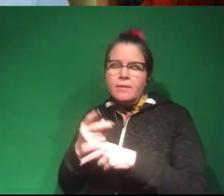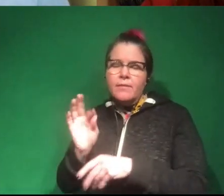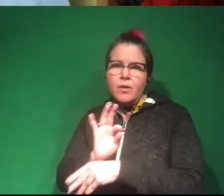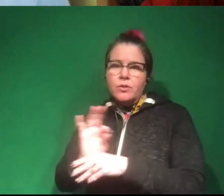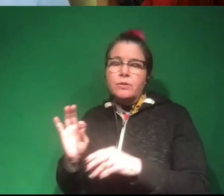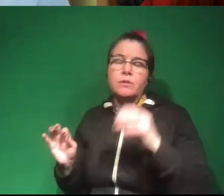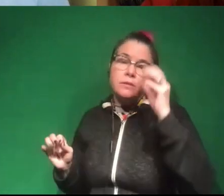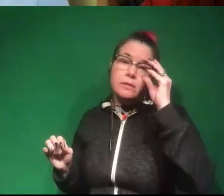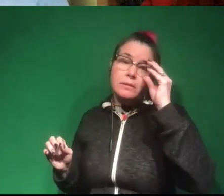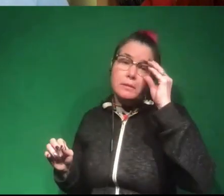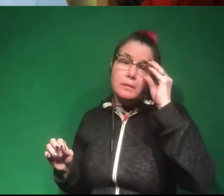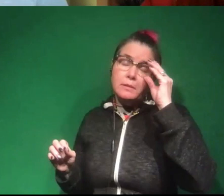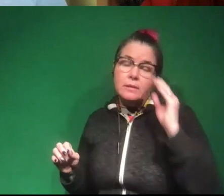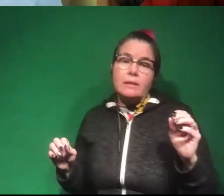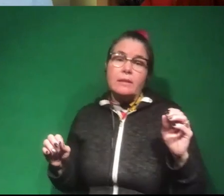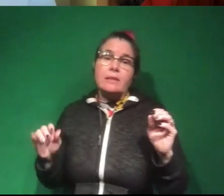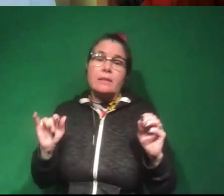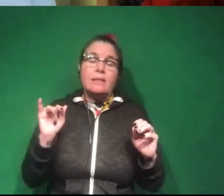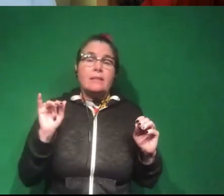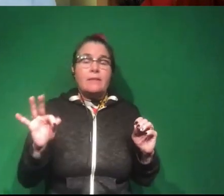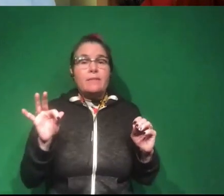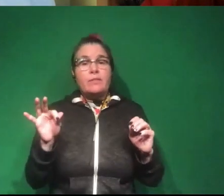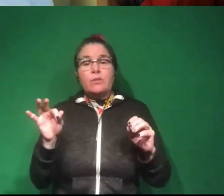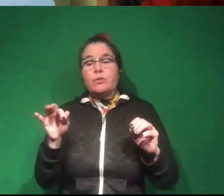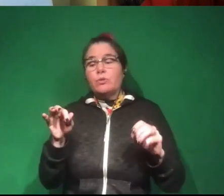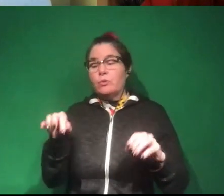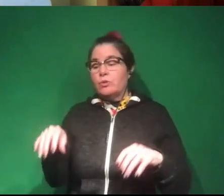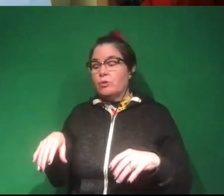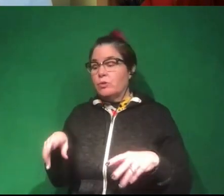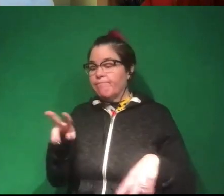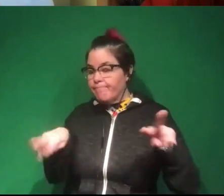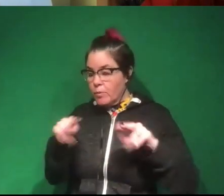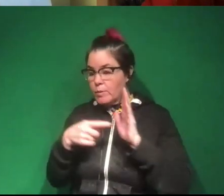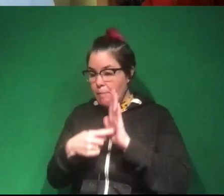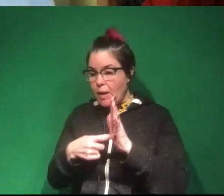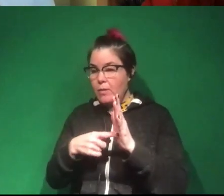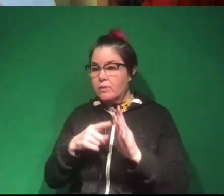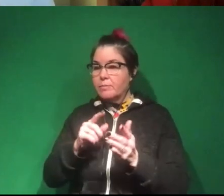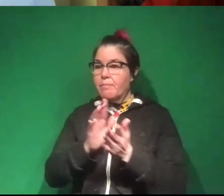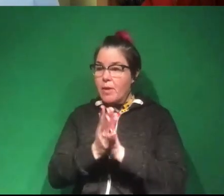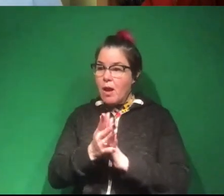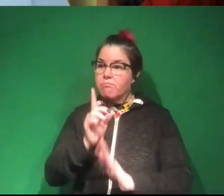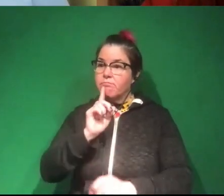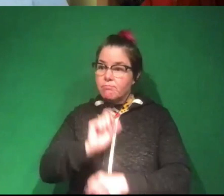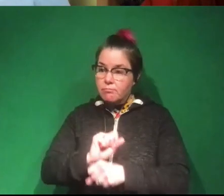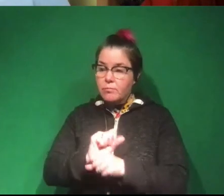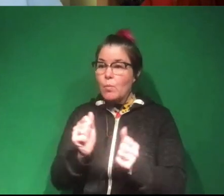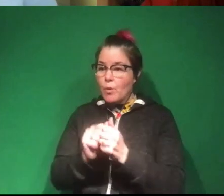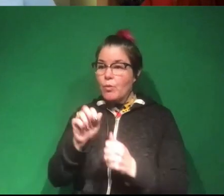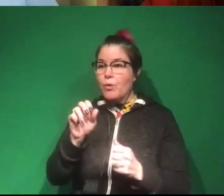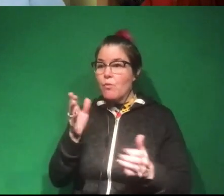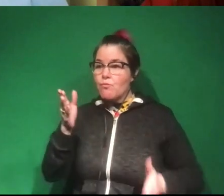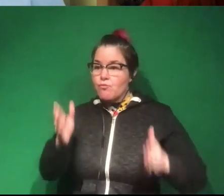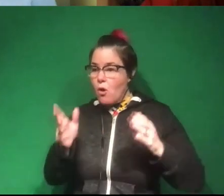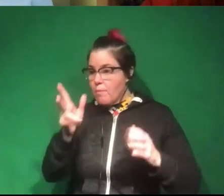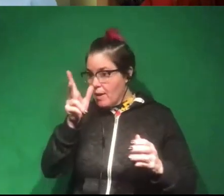Um, I think if you took those models and made them realistic with an actual robo ant, I think it could